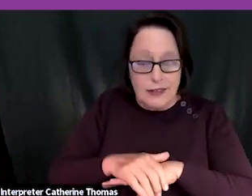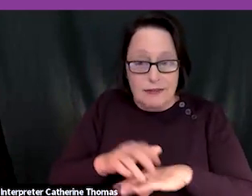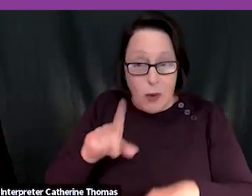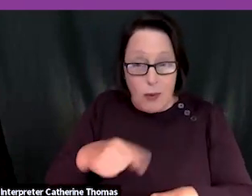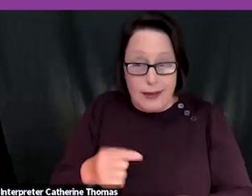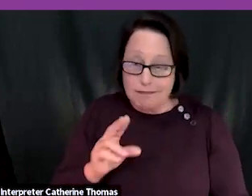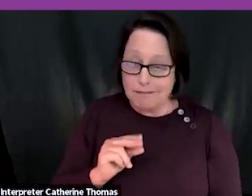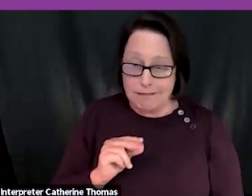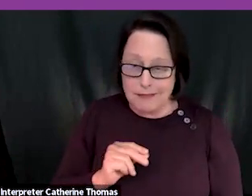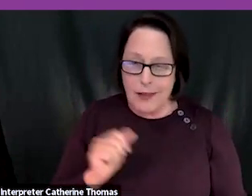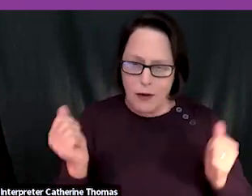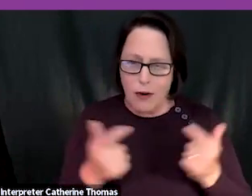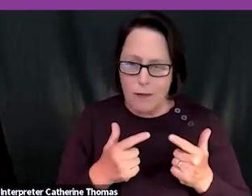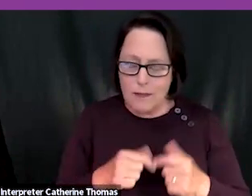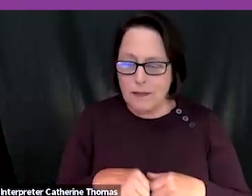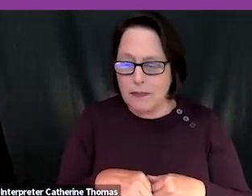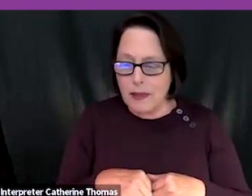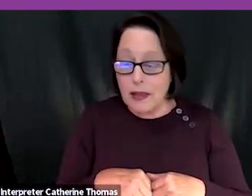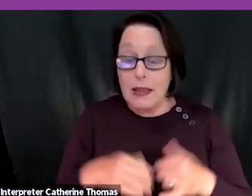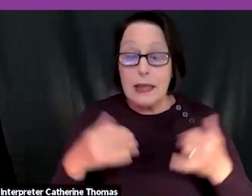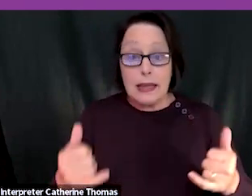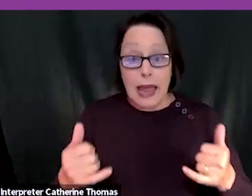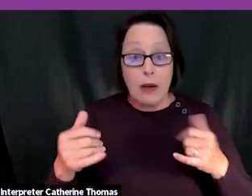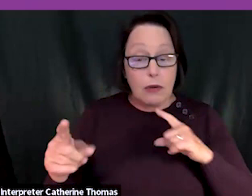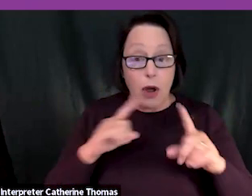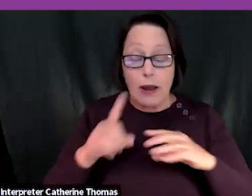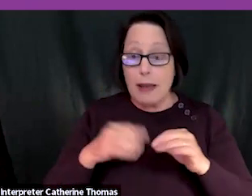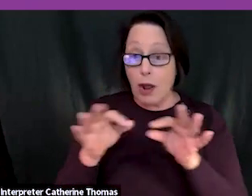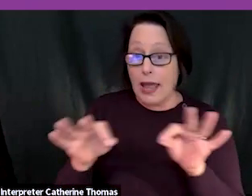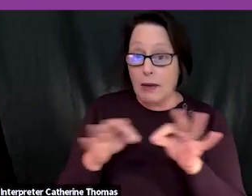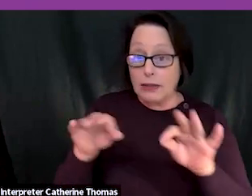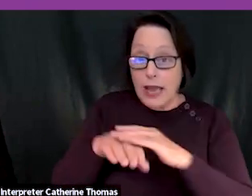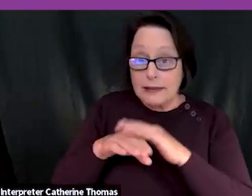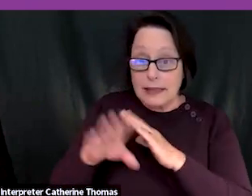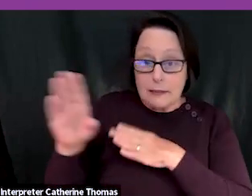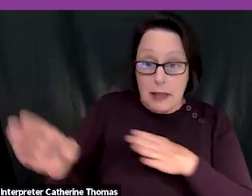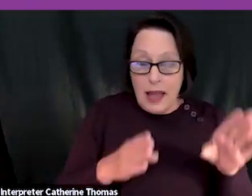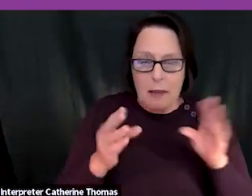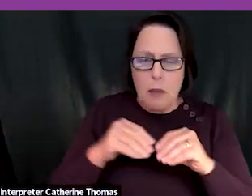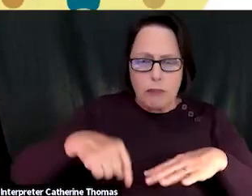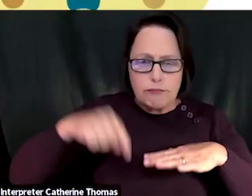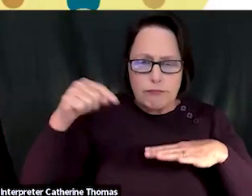Next, we would like to talk about the Language Access Plan in more detail.